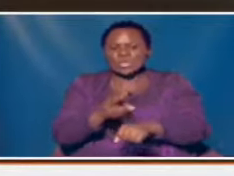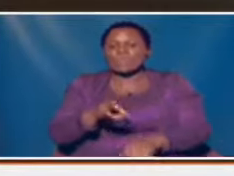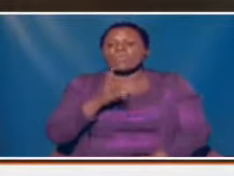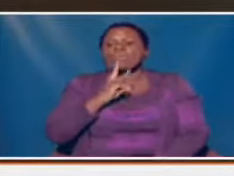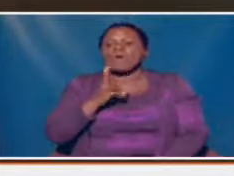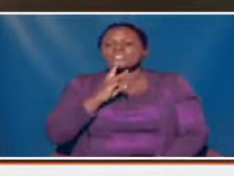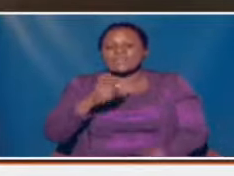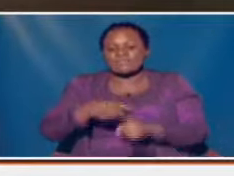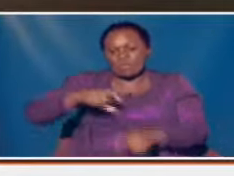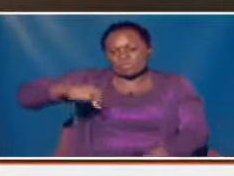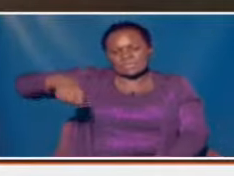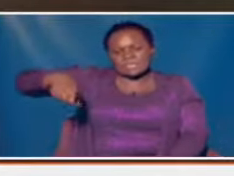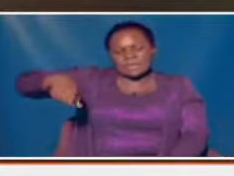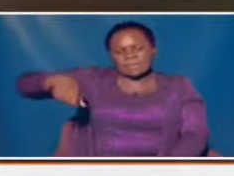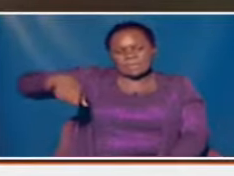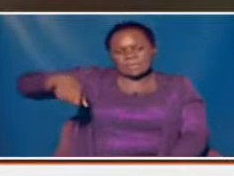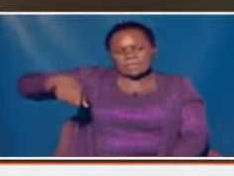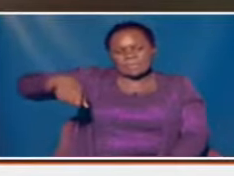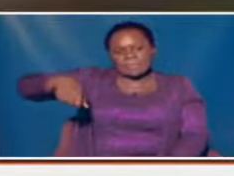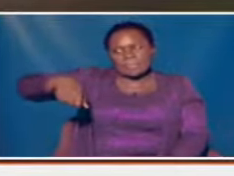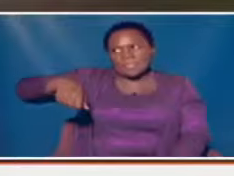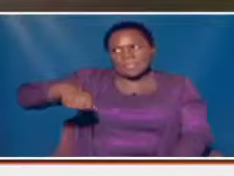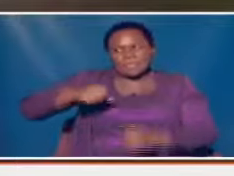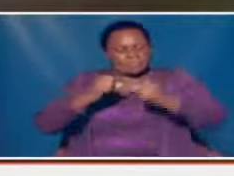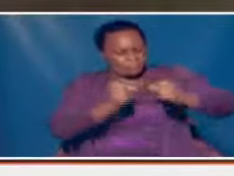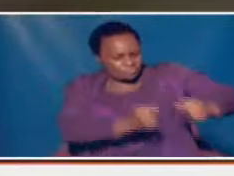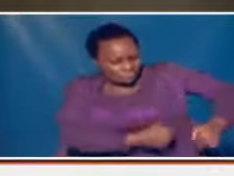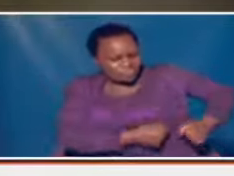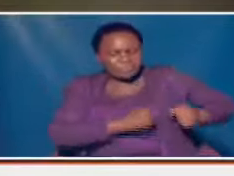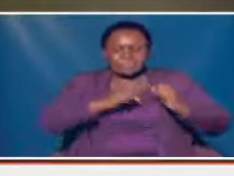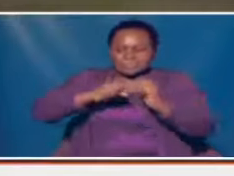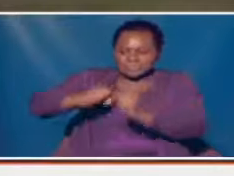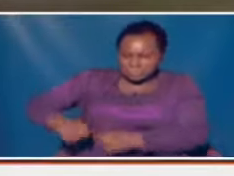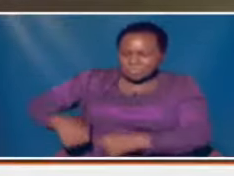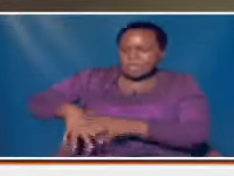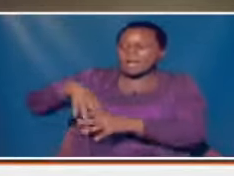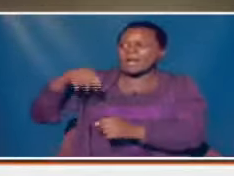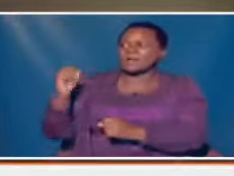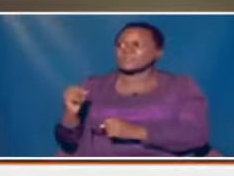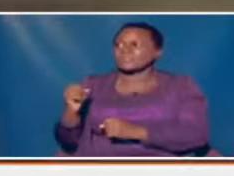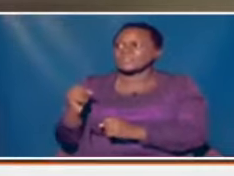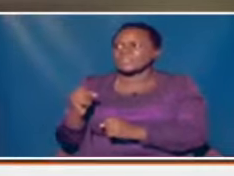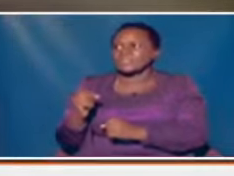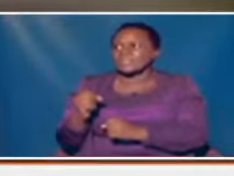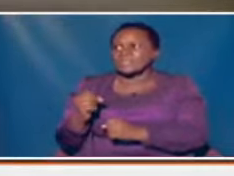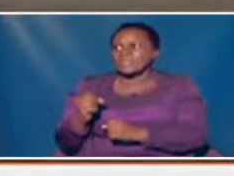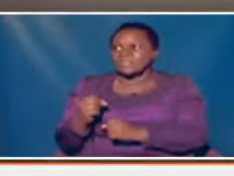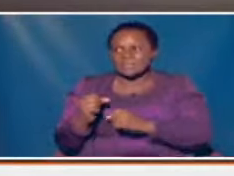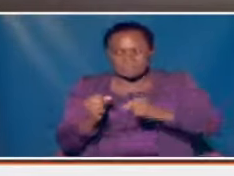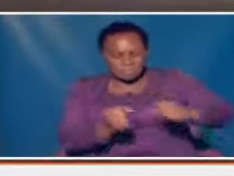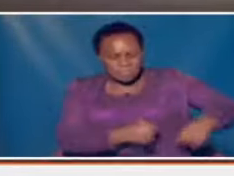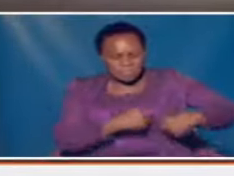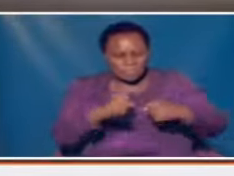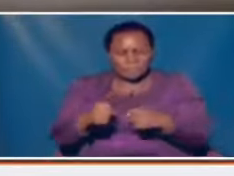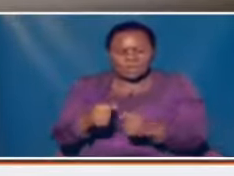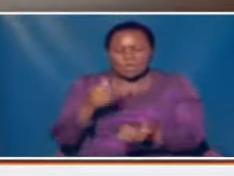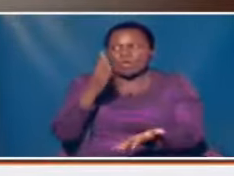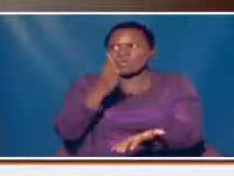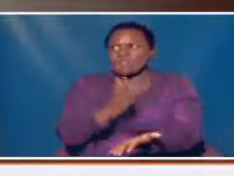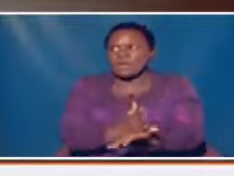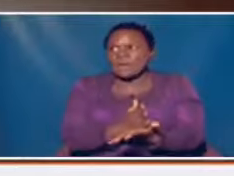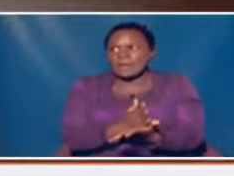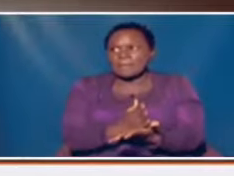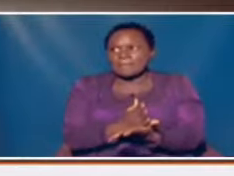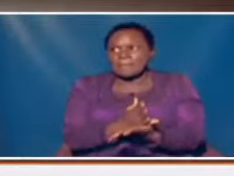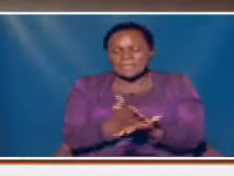water from the taps. As we pedal our way out of Runda, the heavy rains and floods have confirmed the